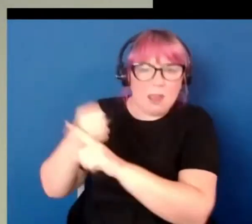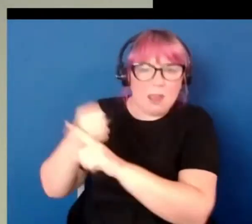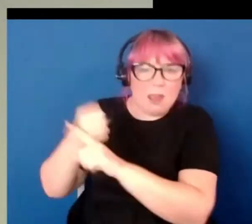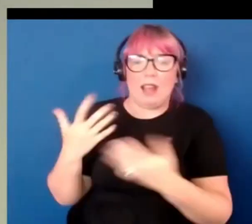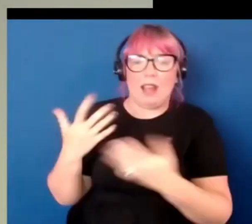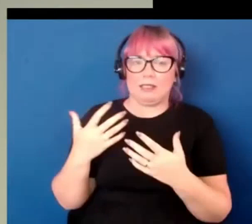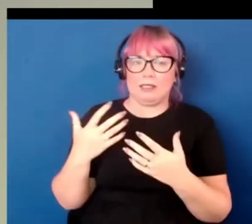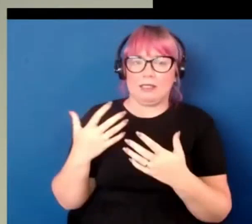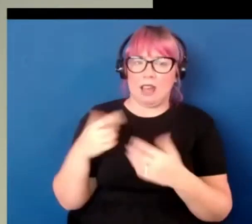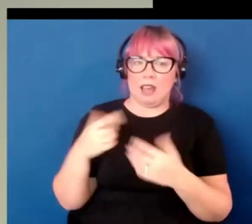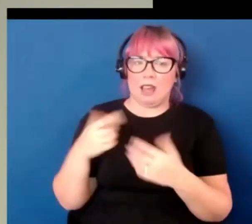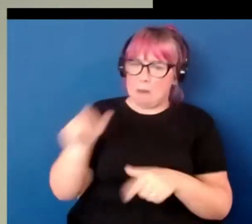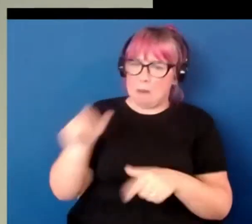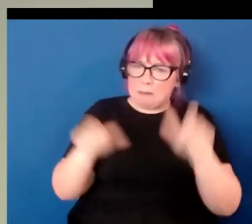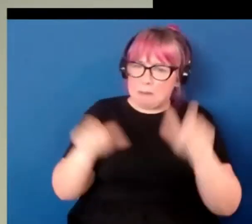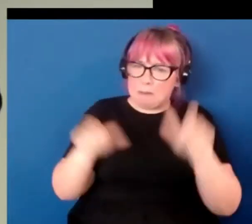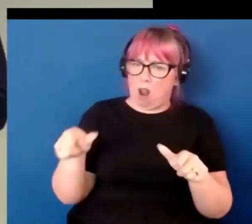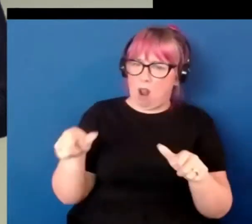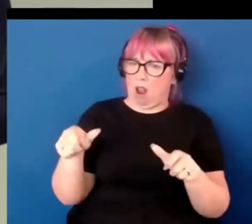on the climate emergency.